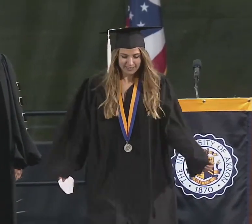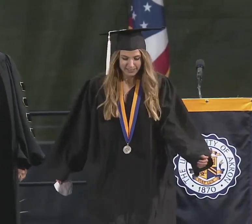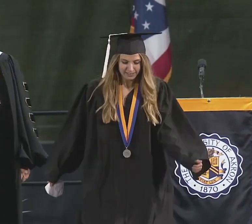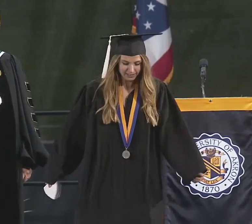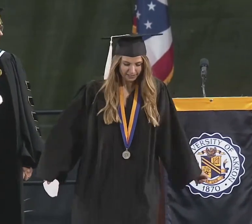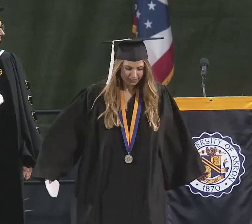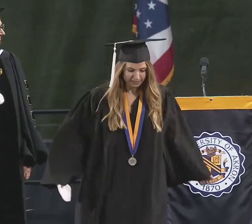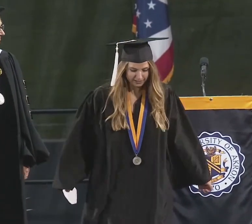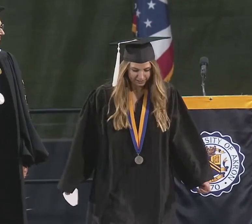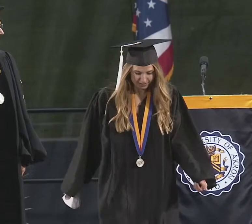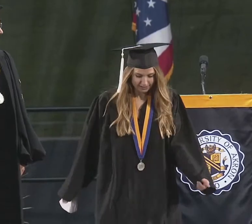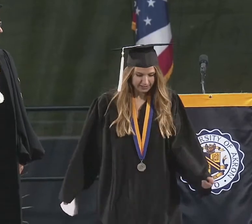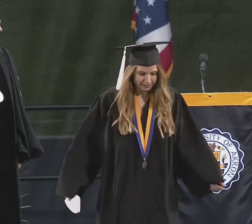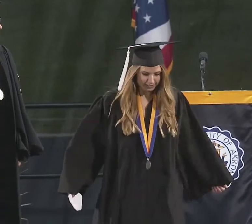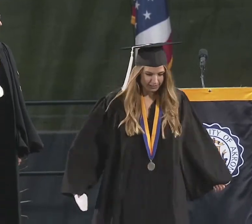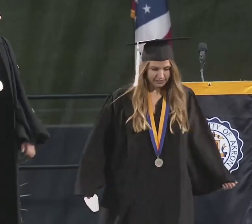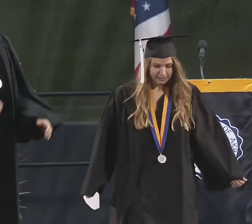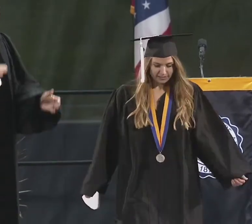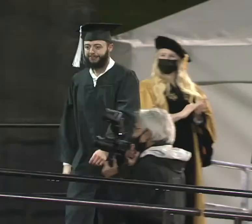Ryan Schaber.